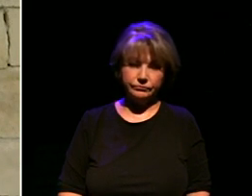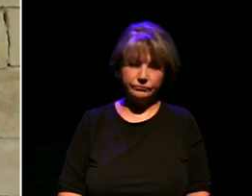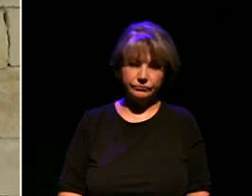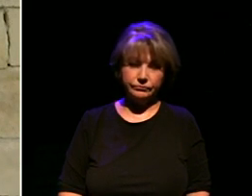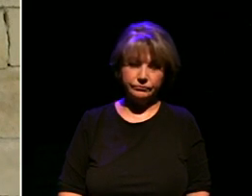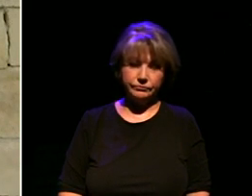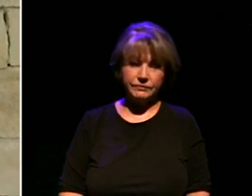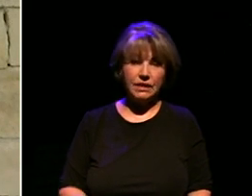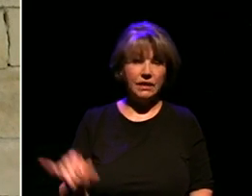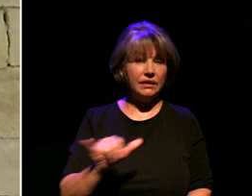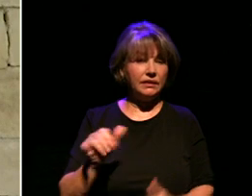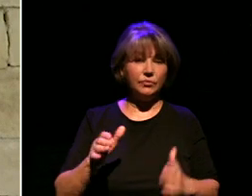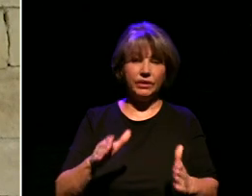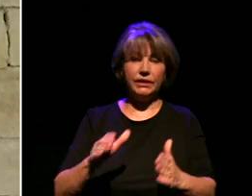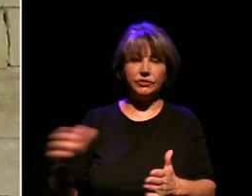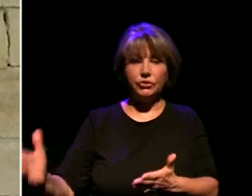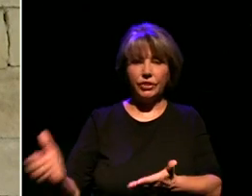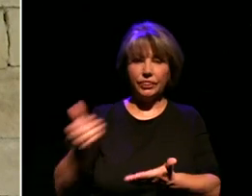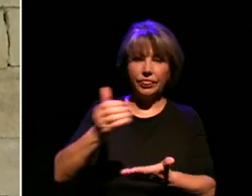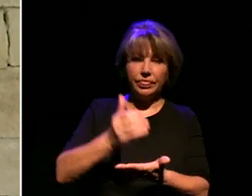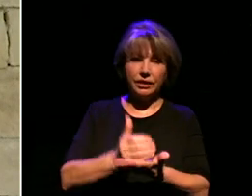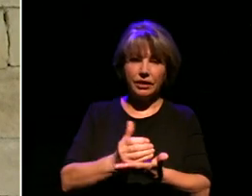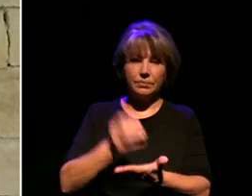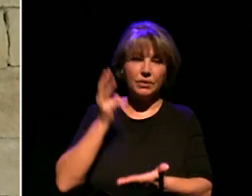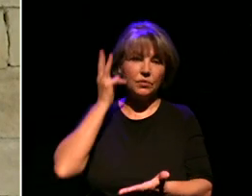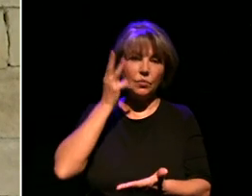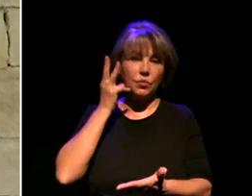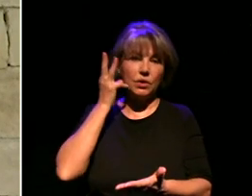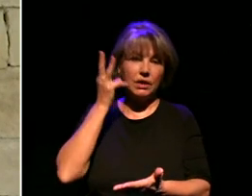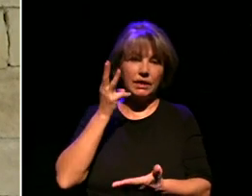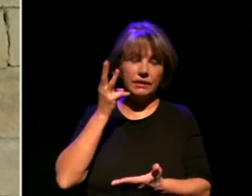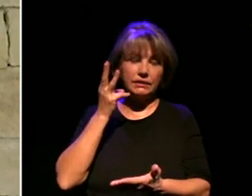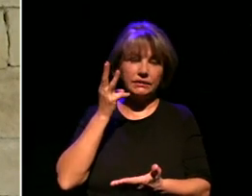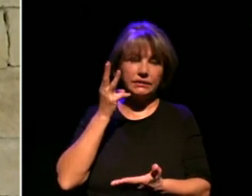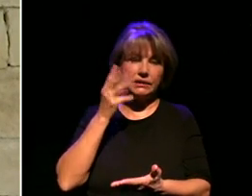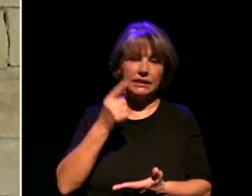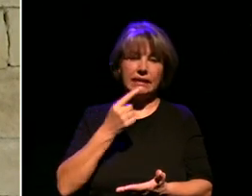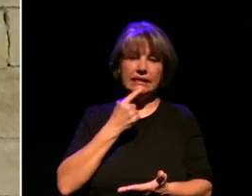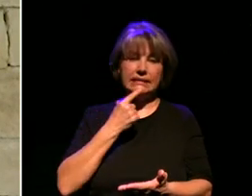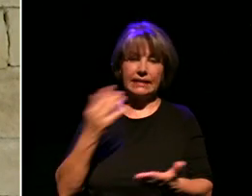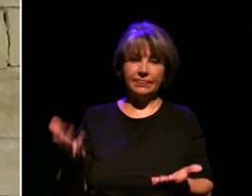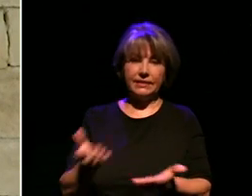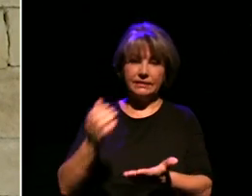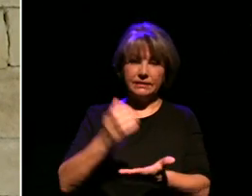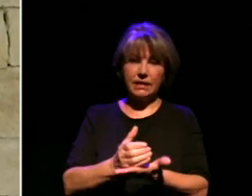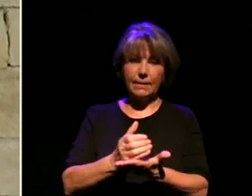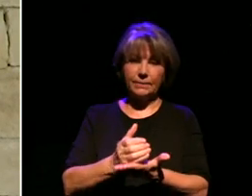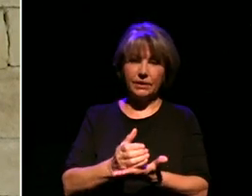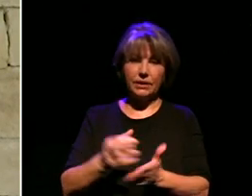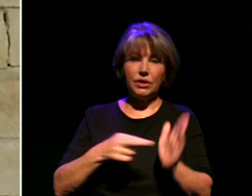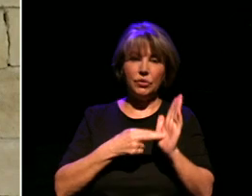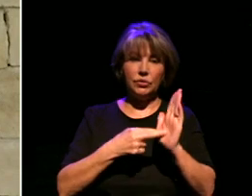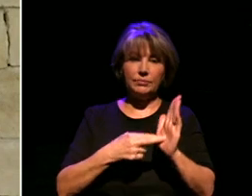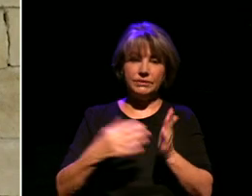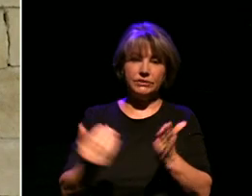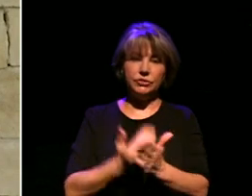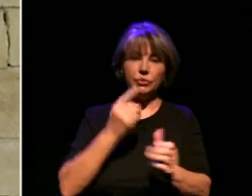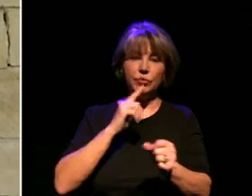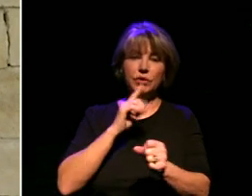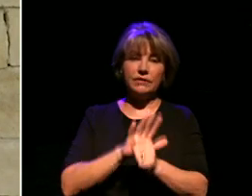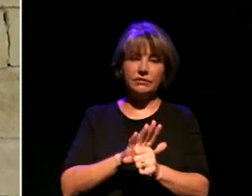In the same way, He took the cup of wine after supper and He said, "This cup represents the new covenant